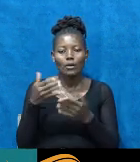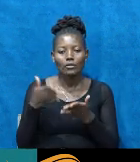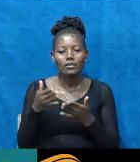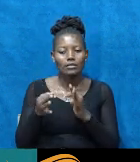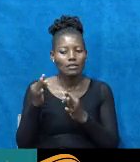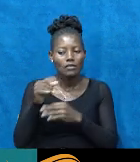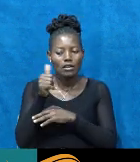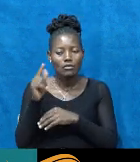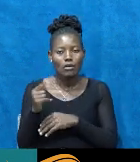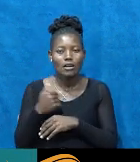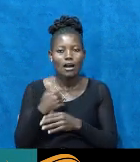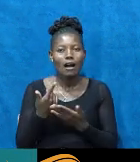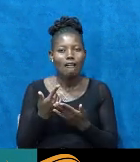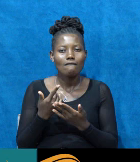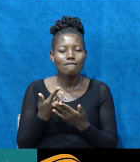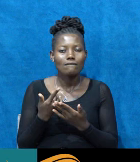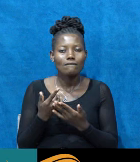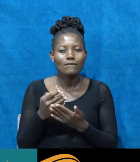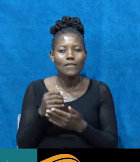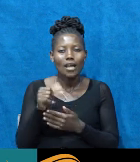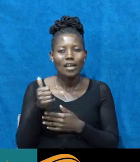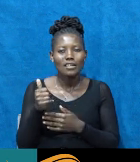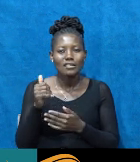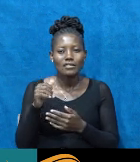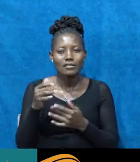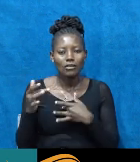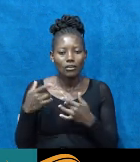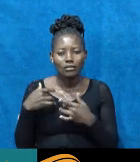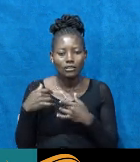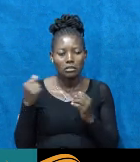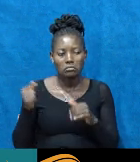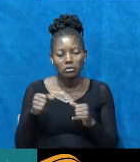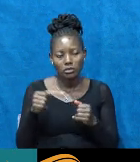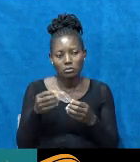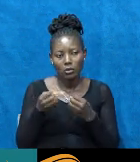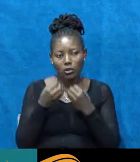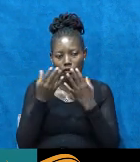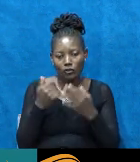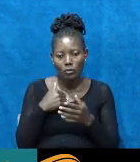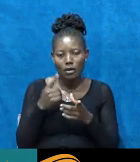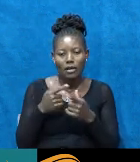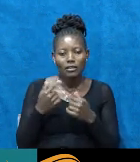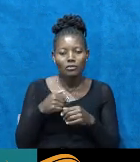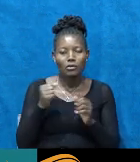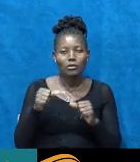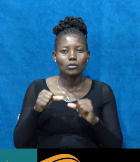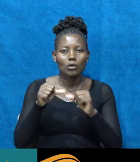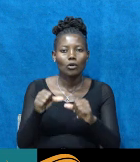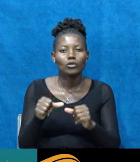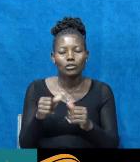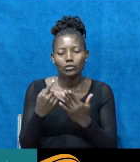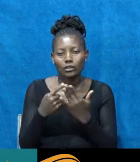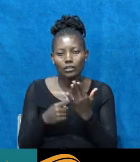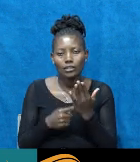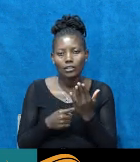other participant, before we can bring this to a close. Thank you. Thank you so much, John, for the opportunity. I